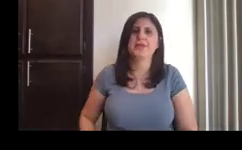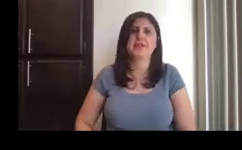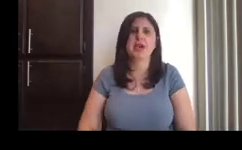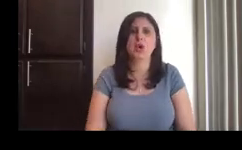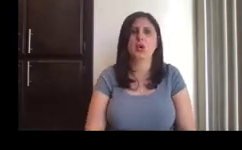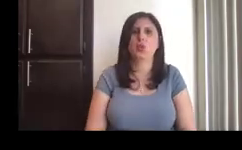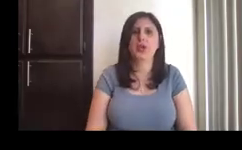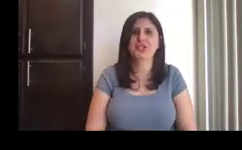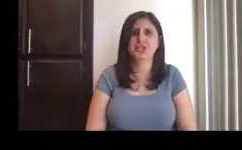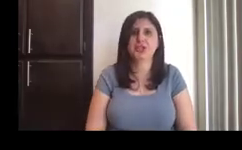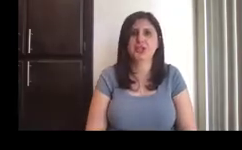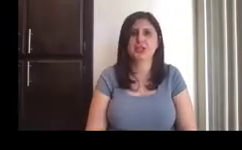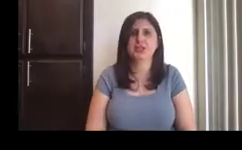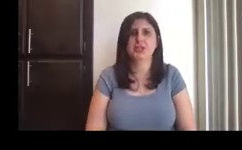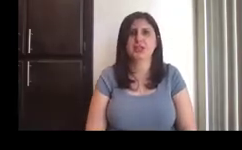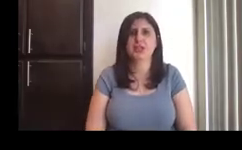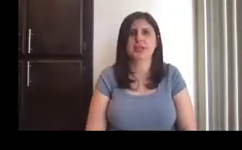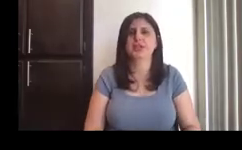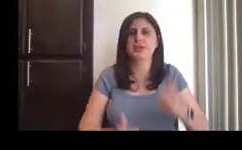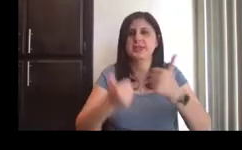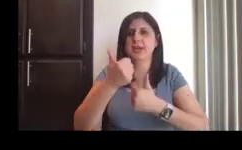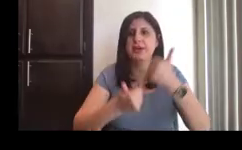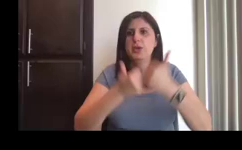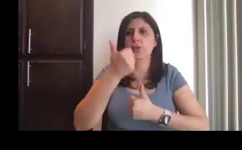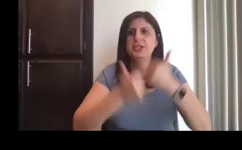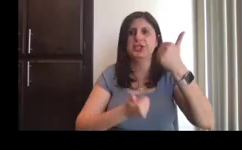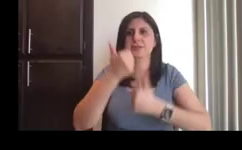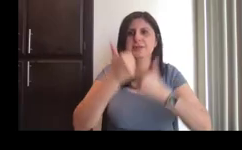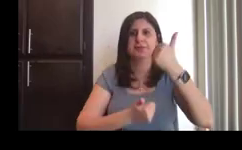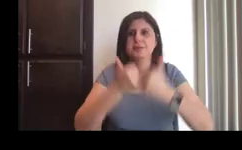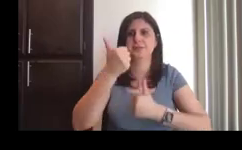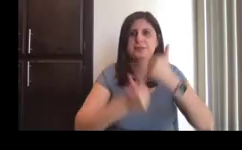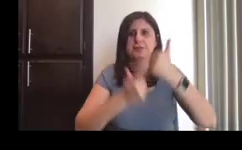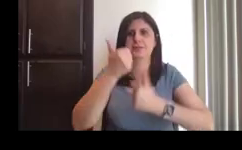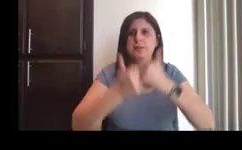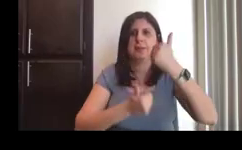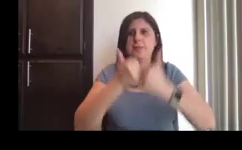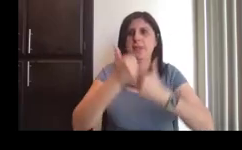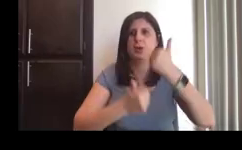Okay, 3.5. Which? You guys know this sign already. Which?